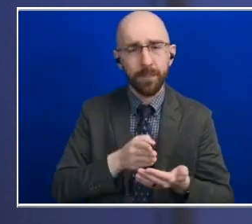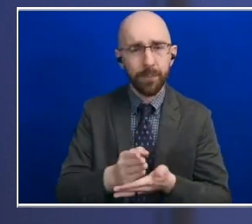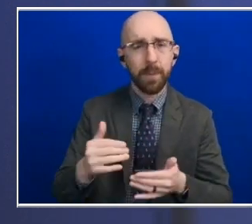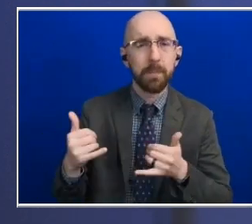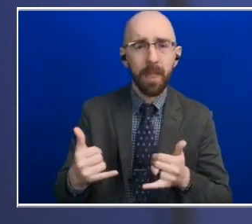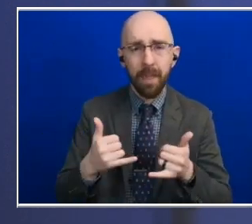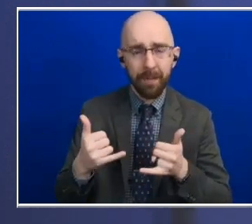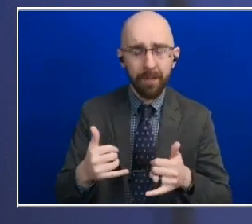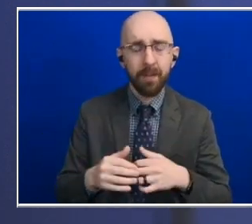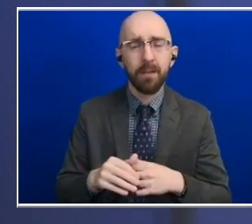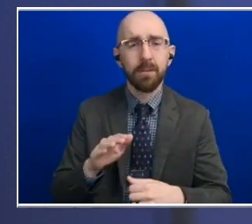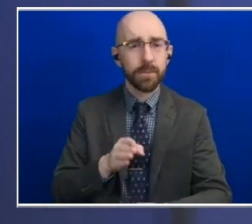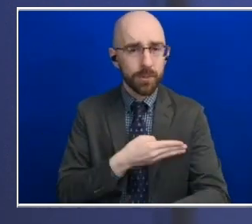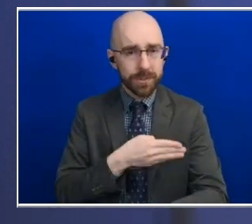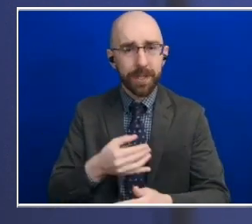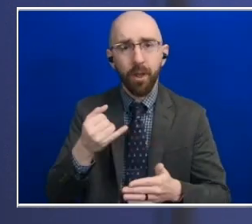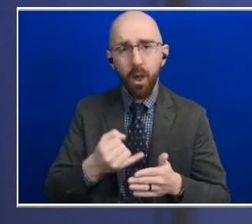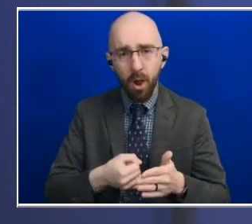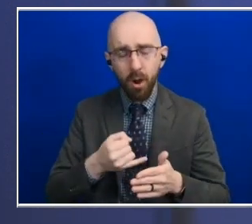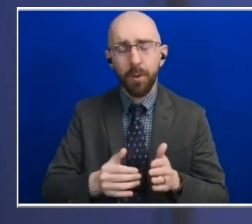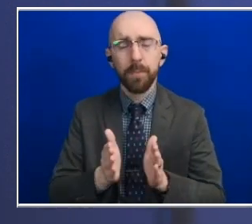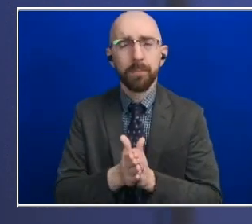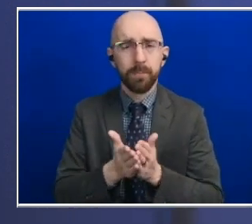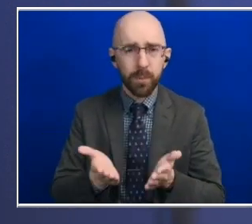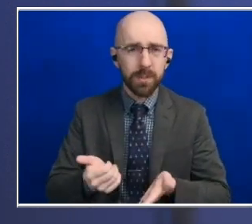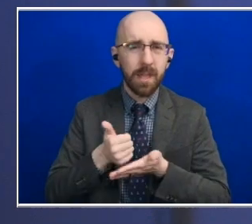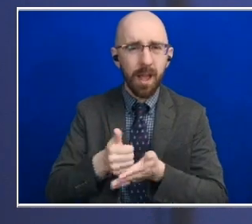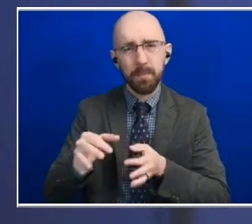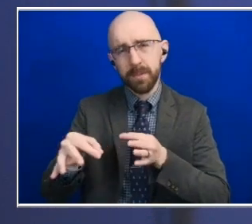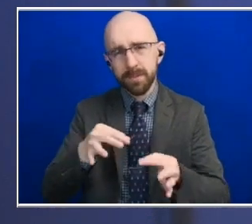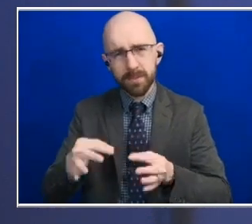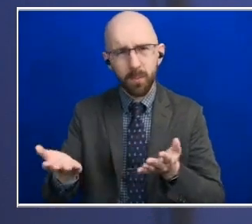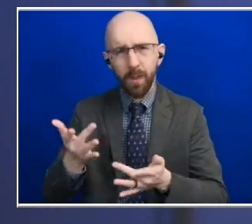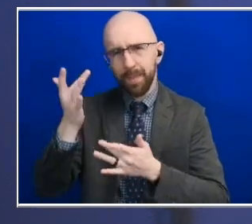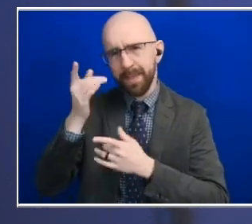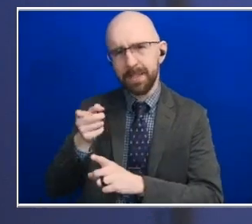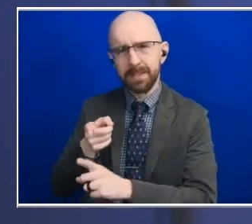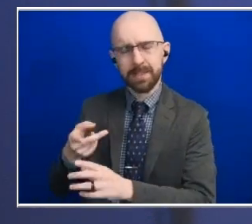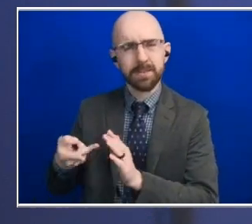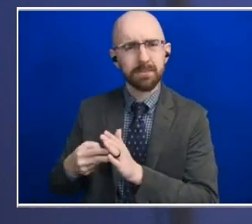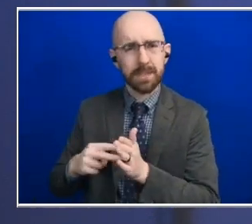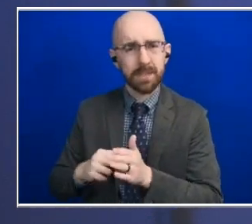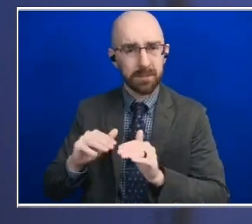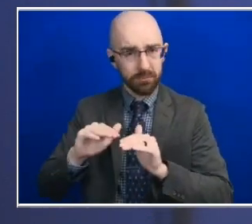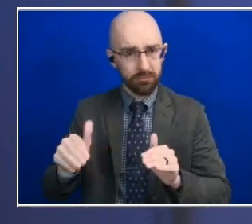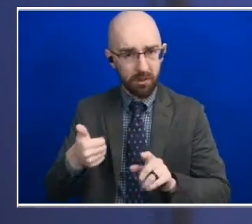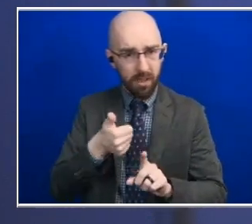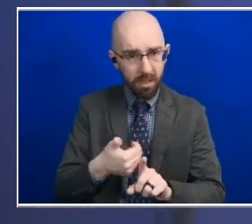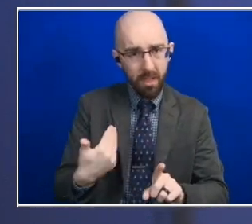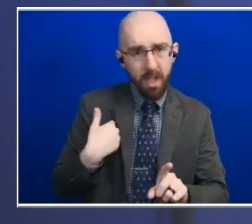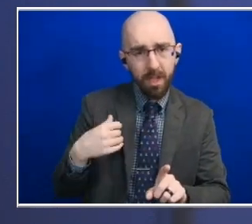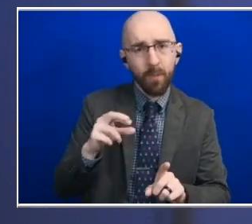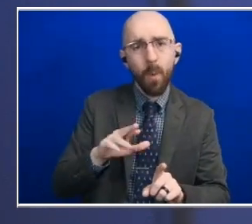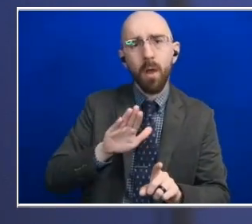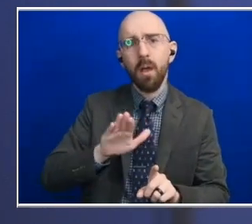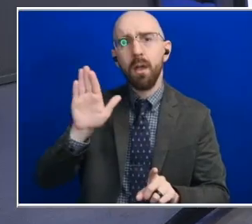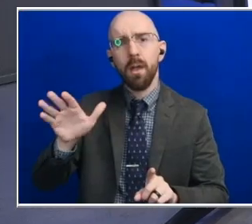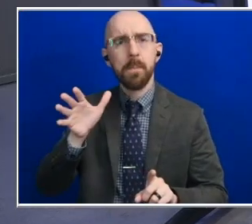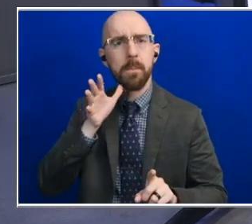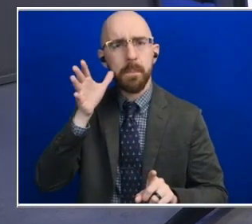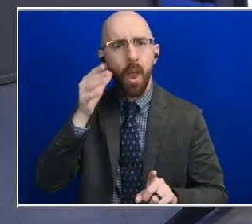music, books, to help explain an illness that the child may have or that their parent has. And so pretty